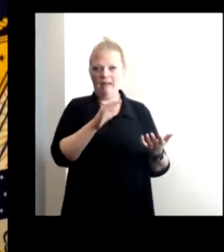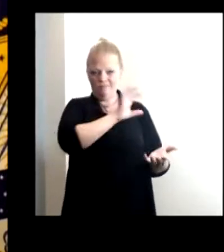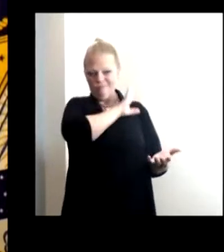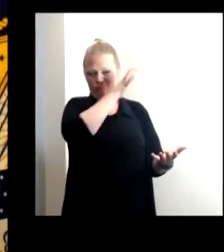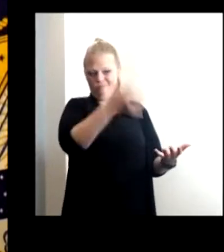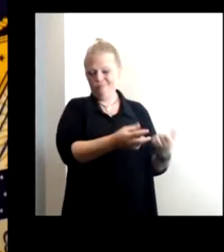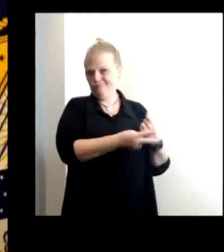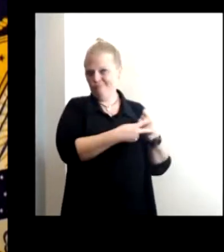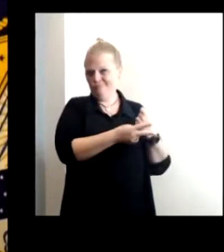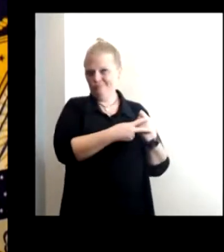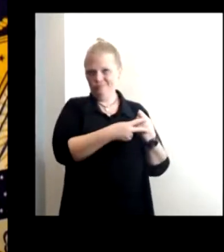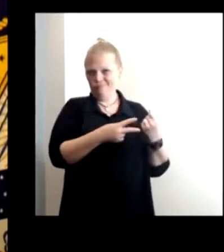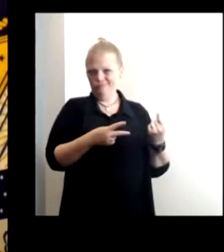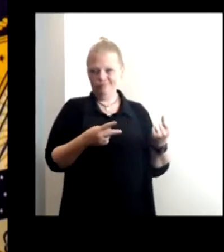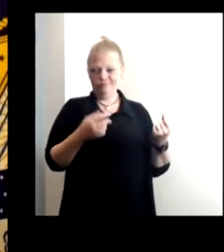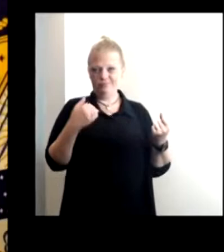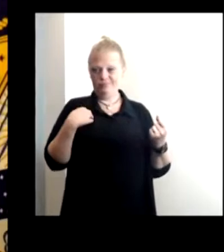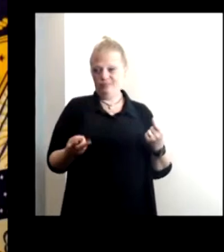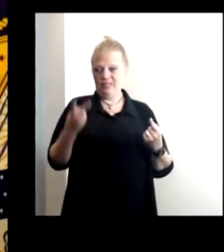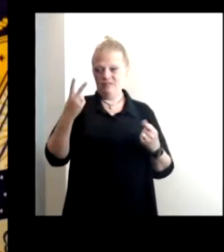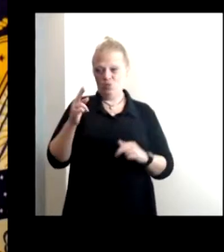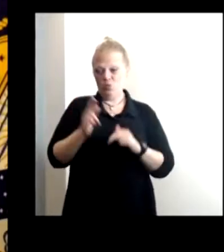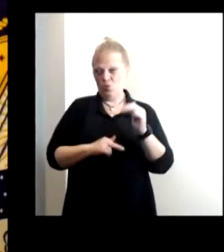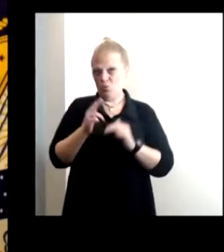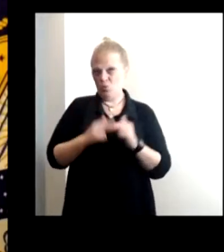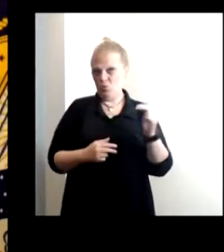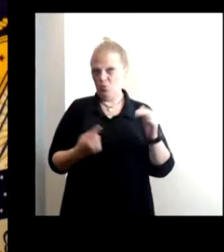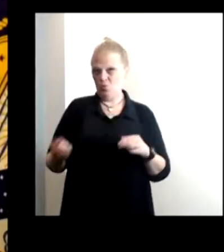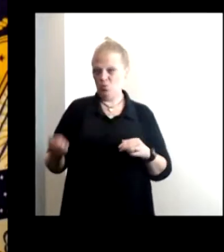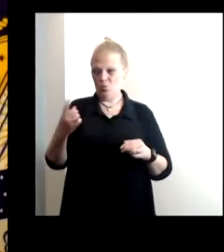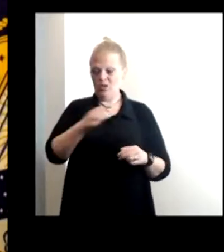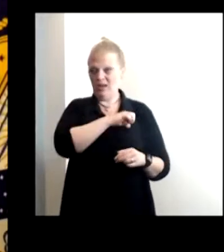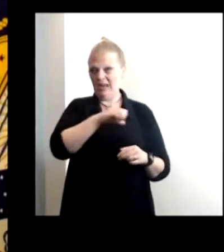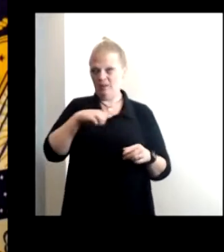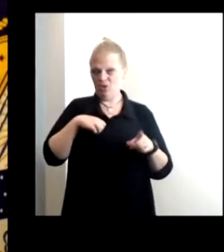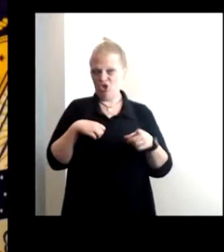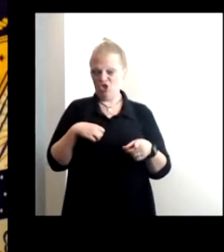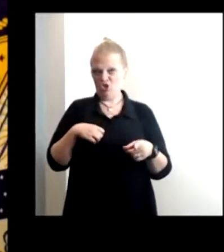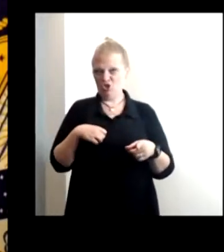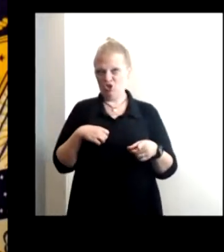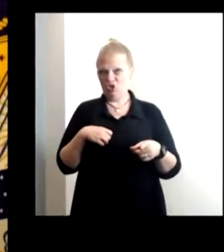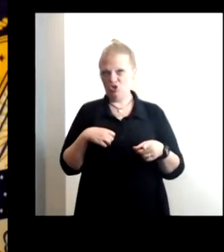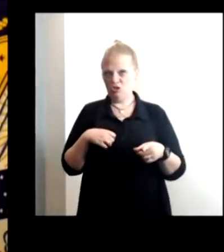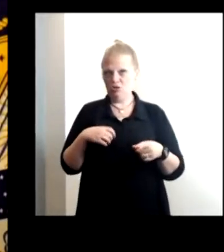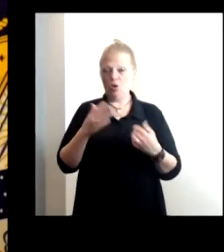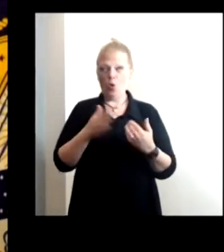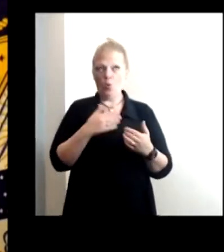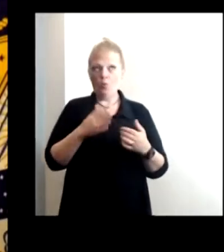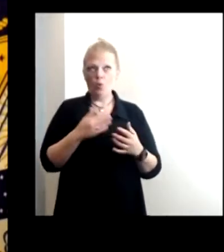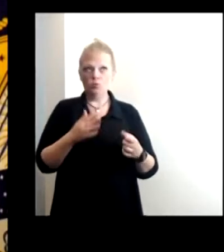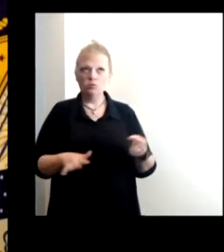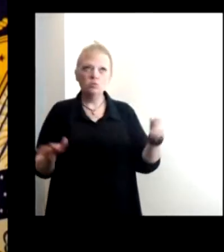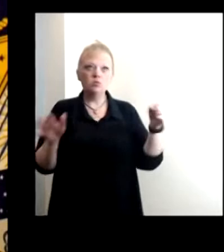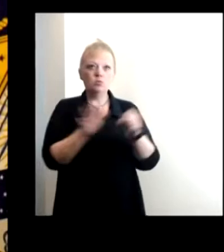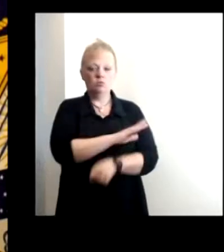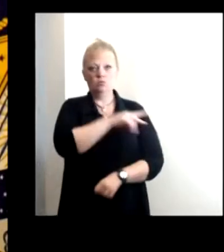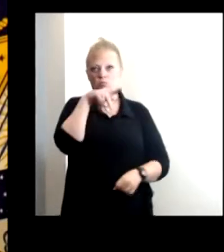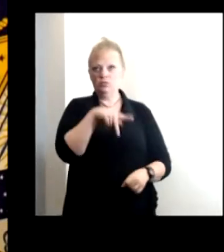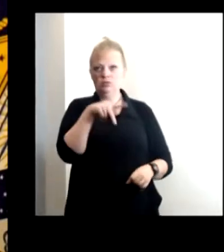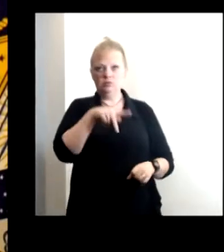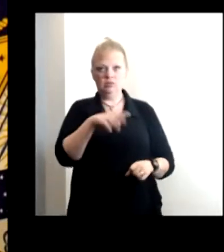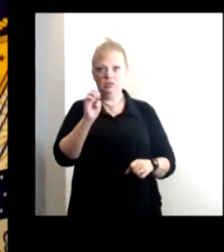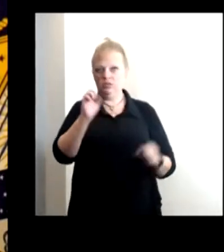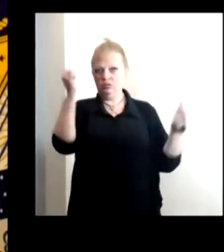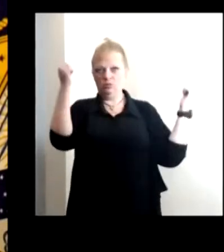of all kinds. We have two facilities. The one facility in Amherst is almost totally personal protective